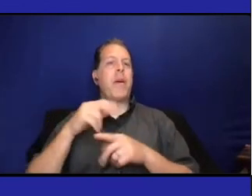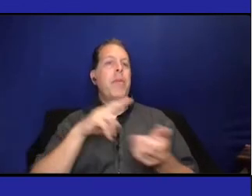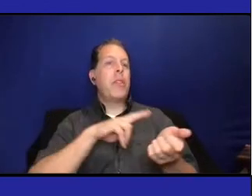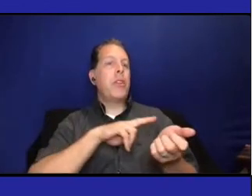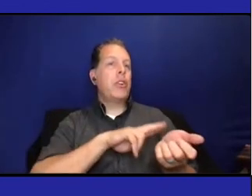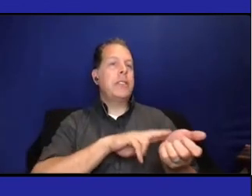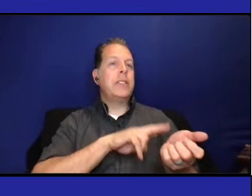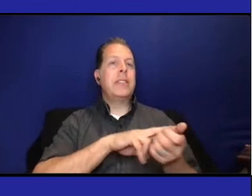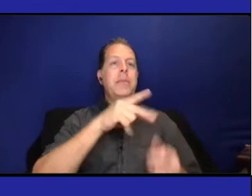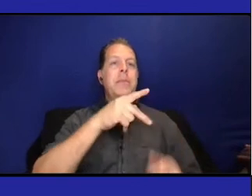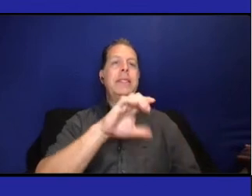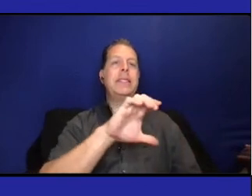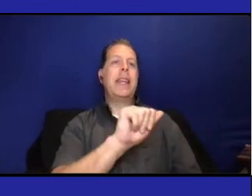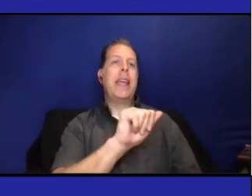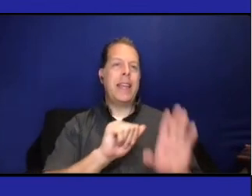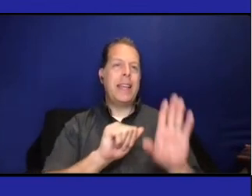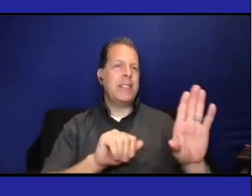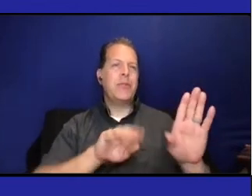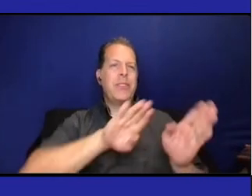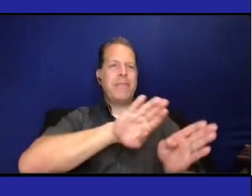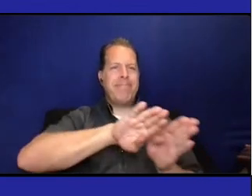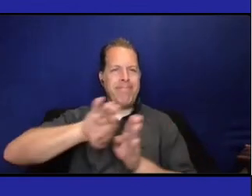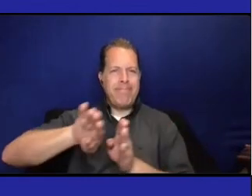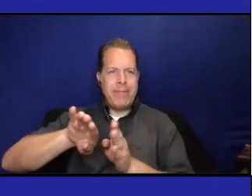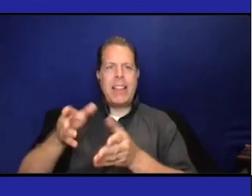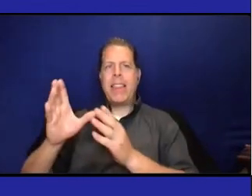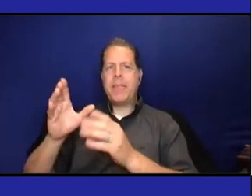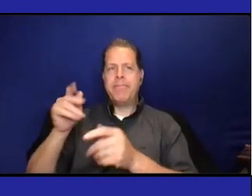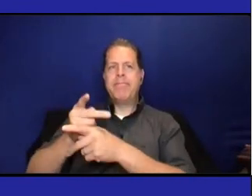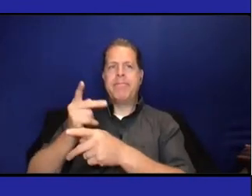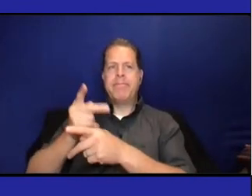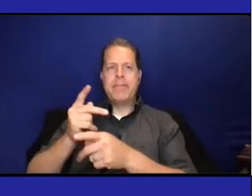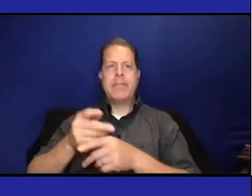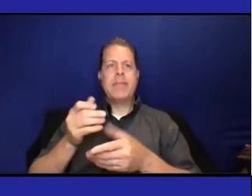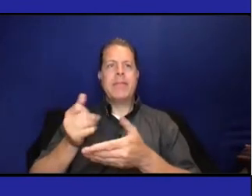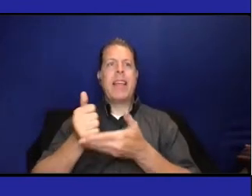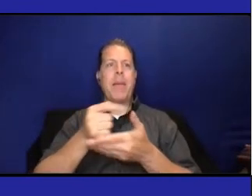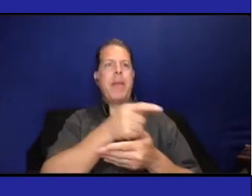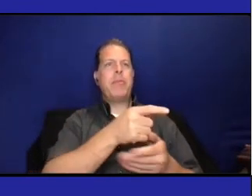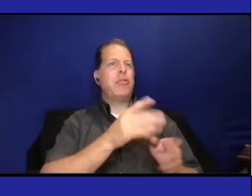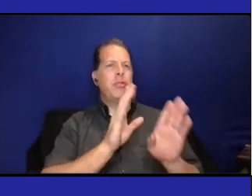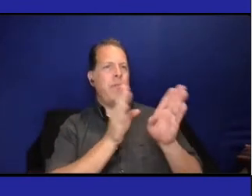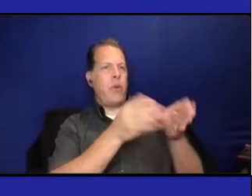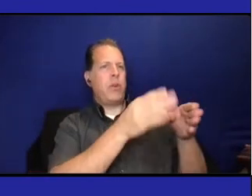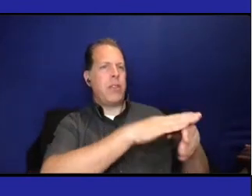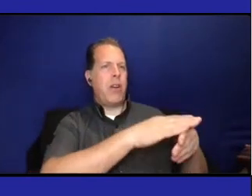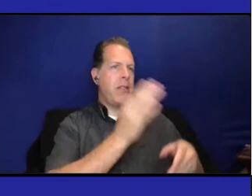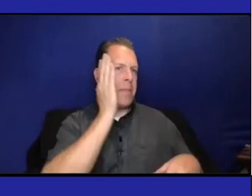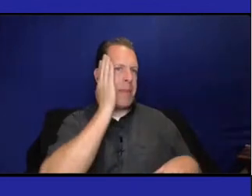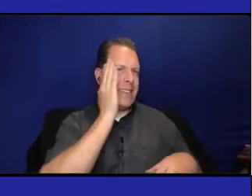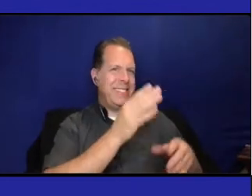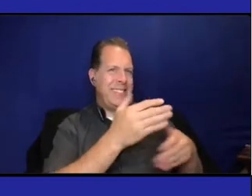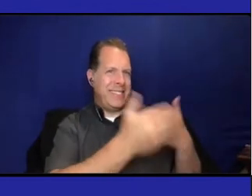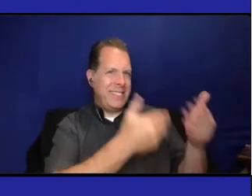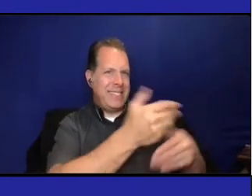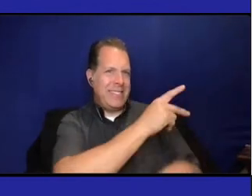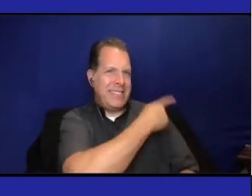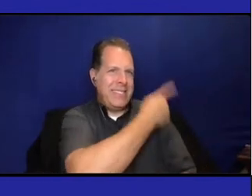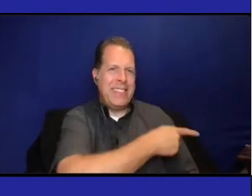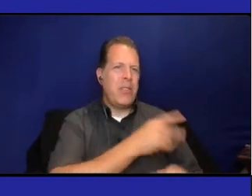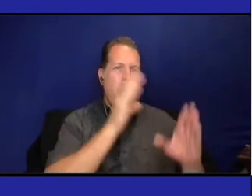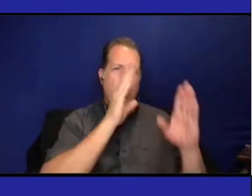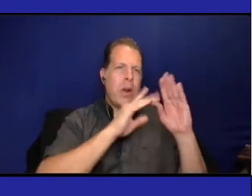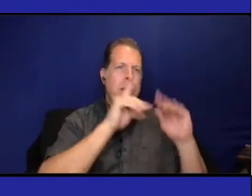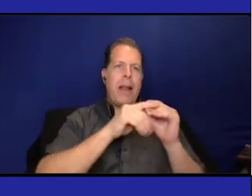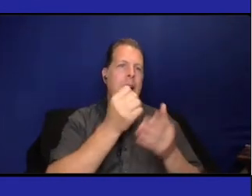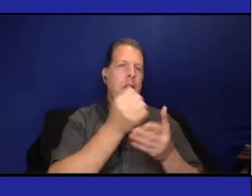PCAs, and other staff, and really get them to the bedside that they don't have to worry about having equipment and making sure that it's